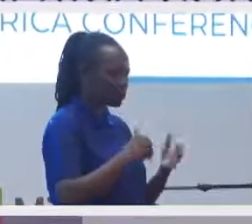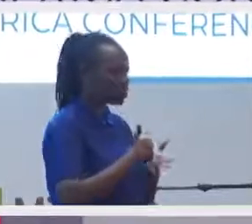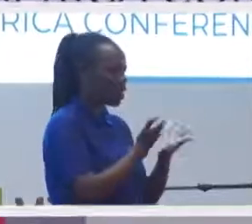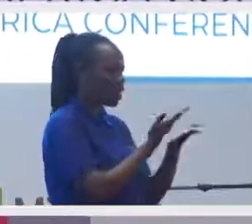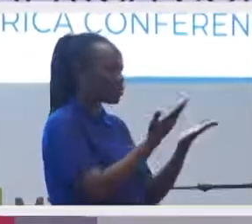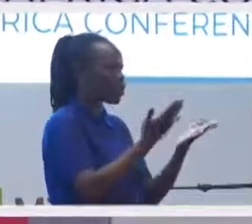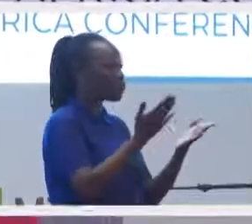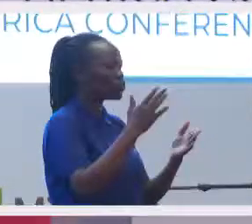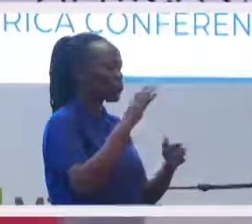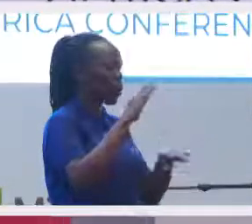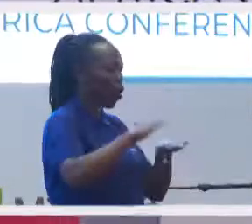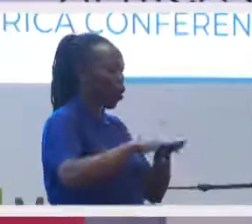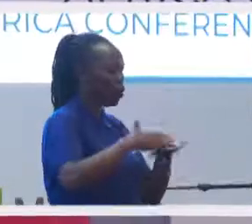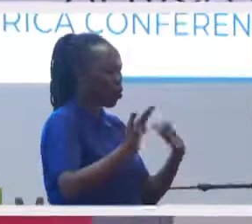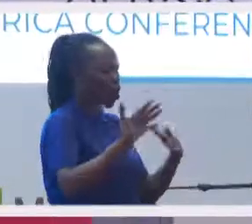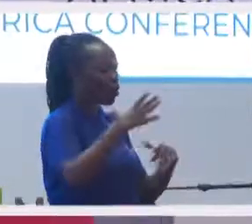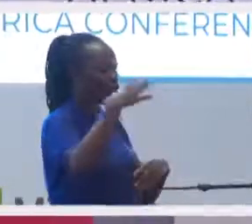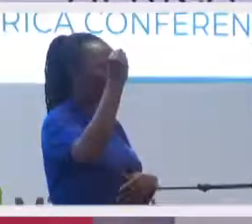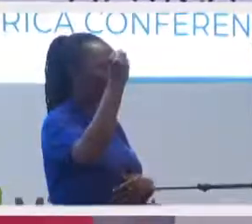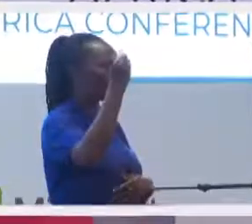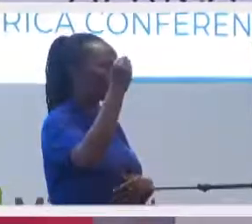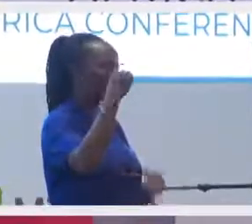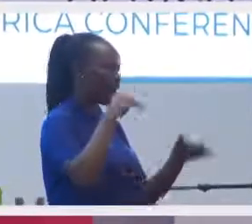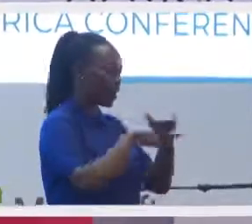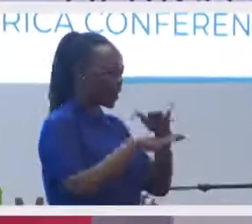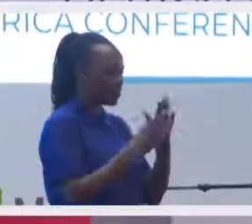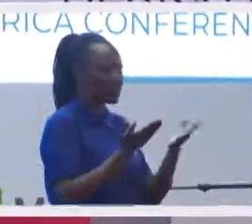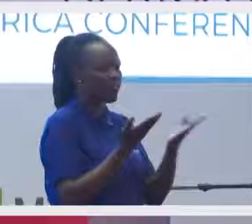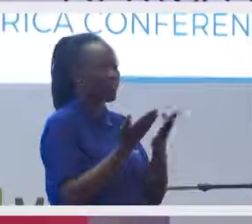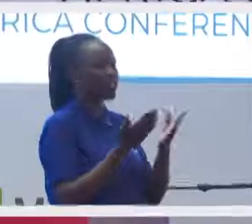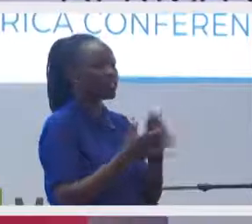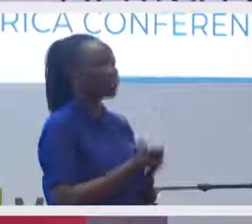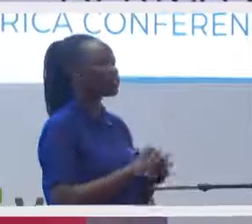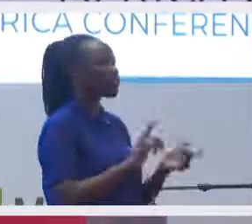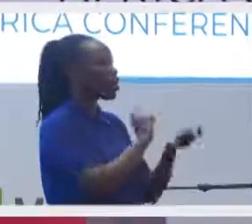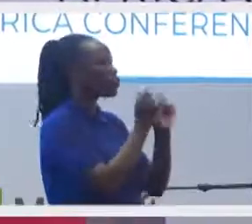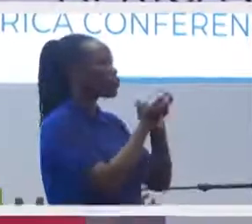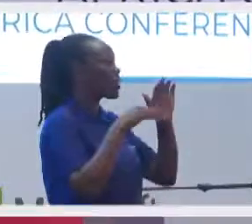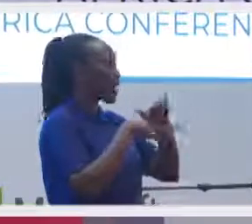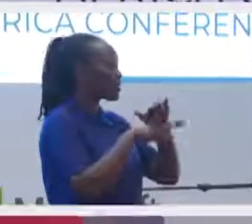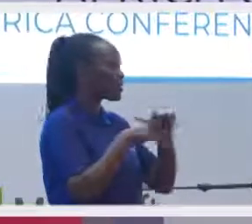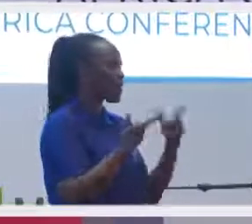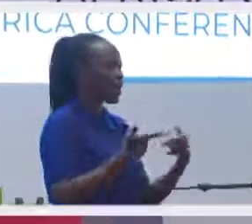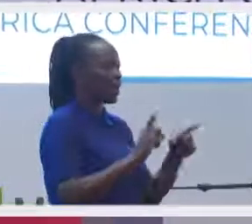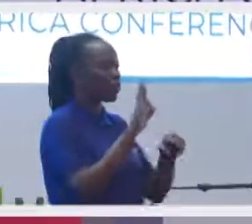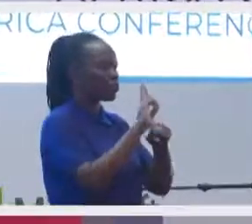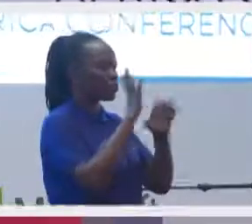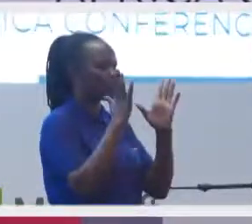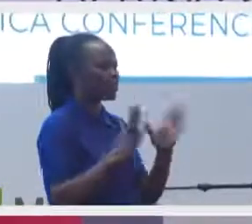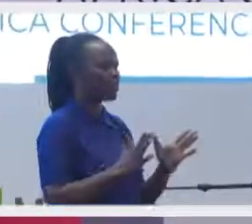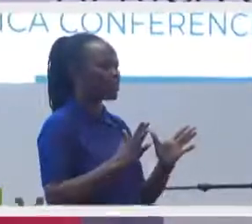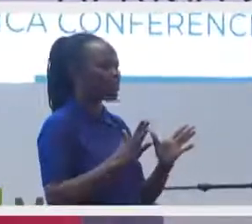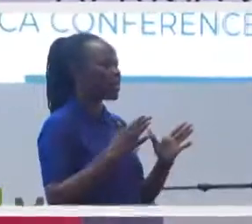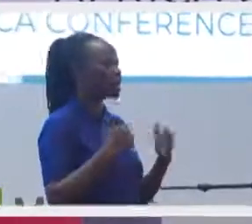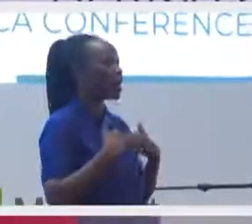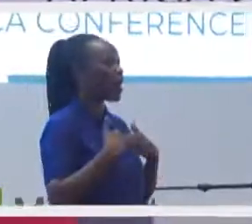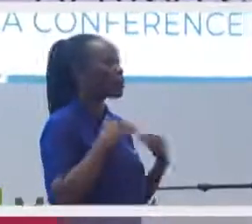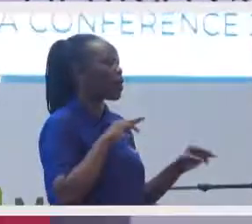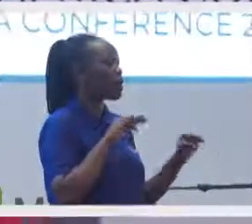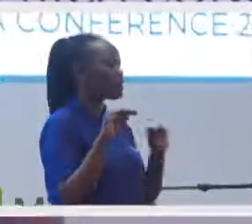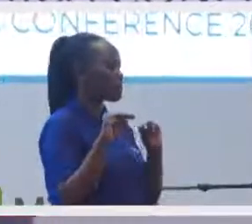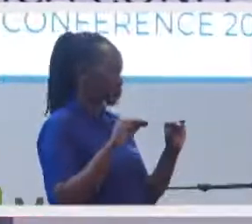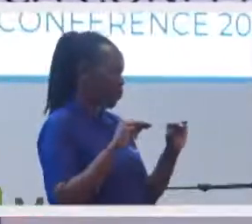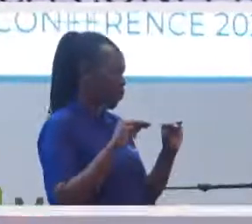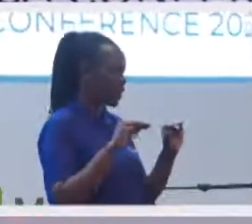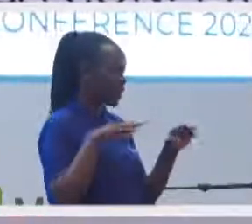off accessibility services. Switch access, which allows users with motor impairment to